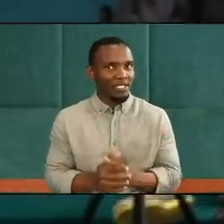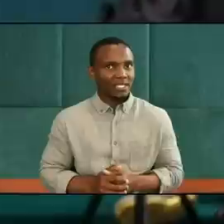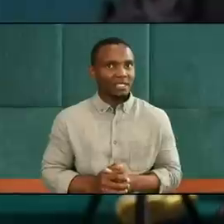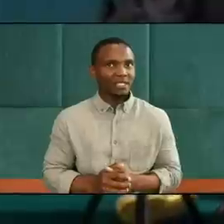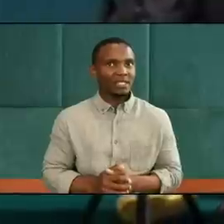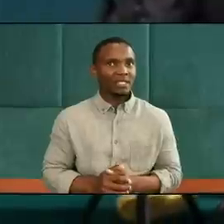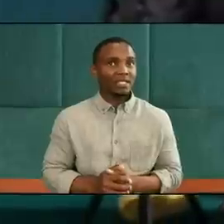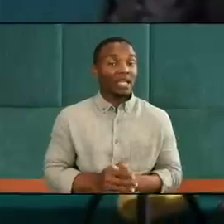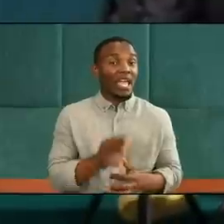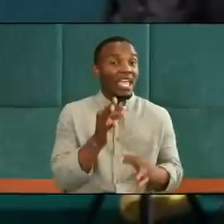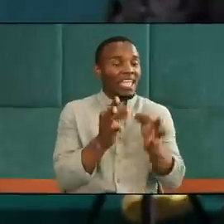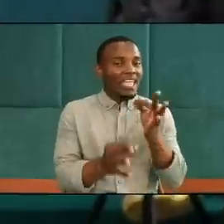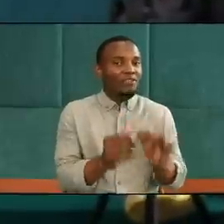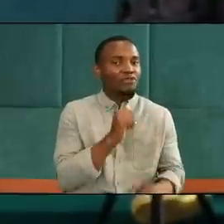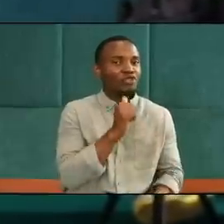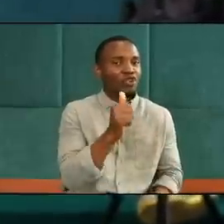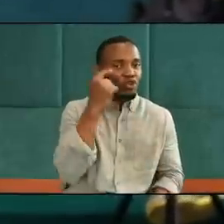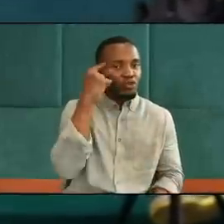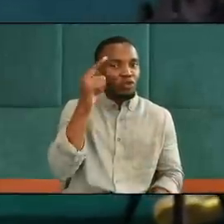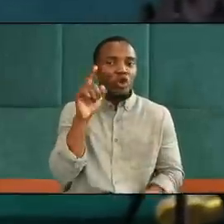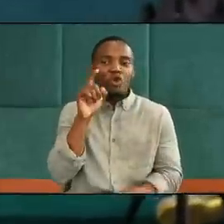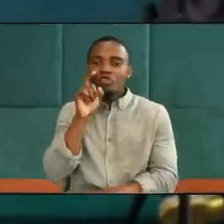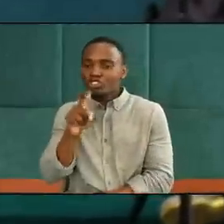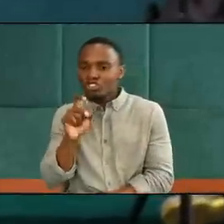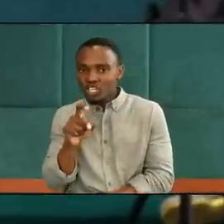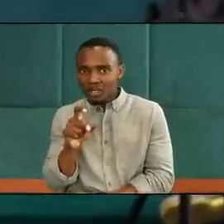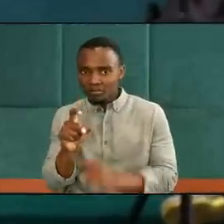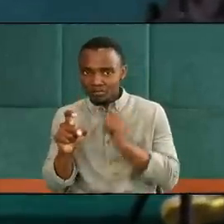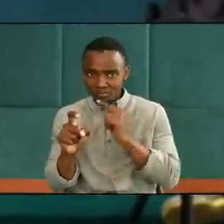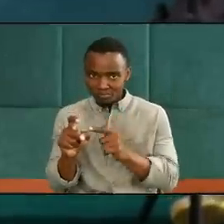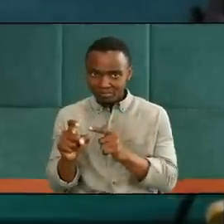Had it not been for the rooster,